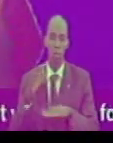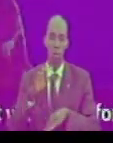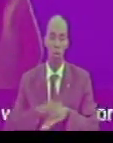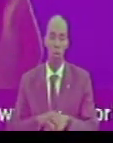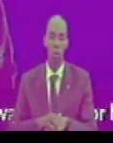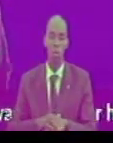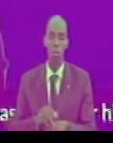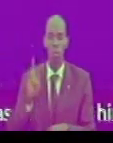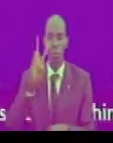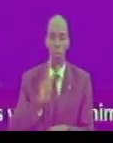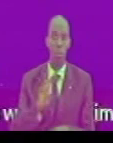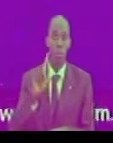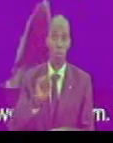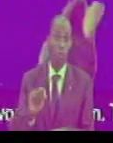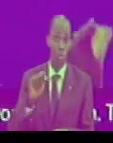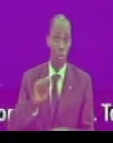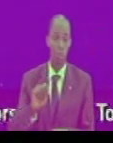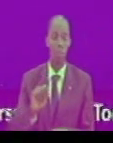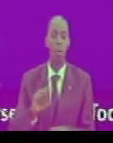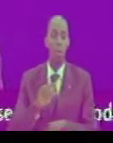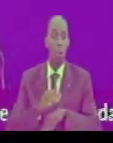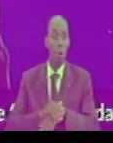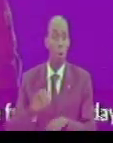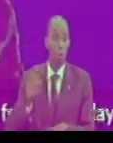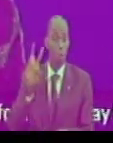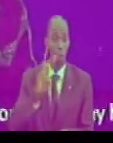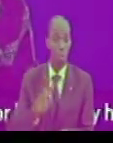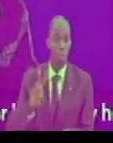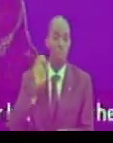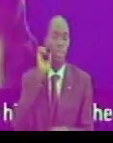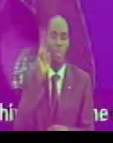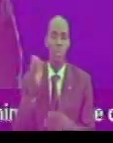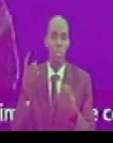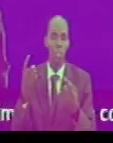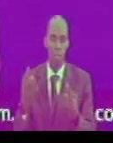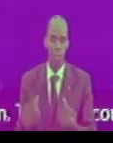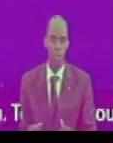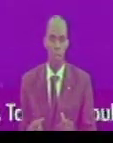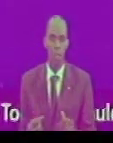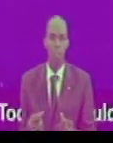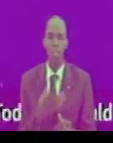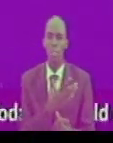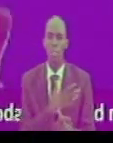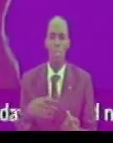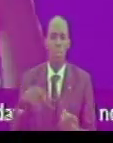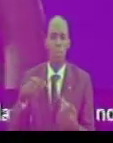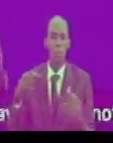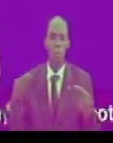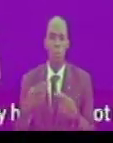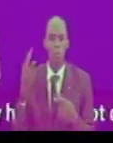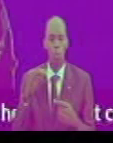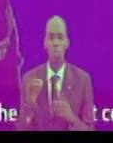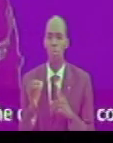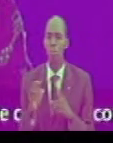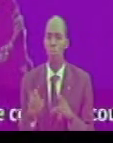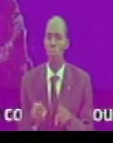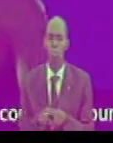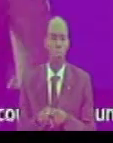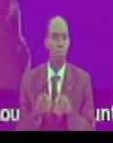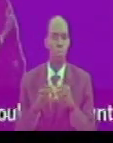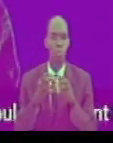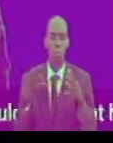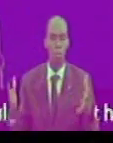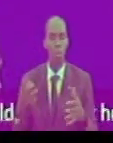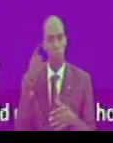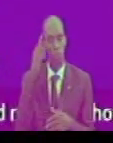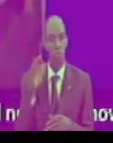was just too much for me. I sat on the ground, I said, God, you must visit me tonight. You must visit me tonight. You must visit me